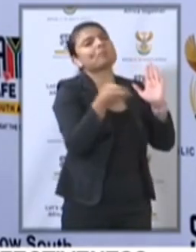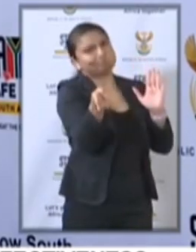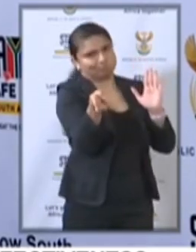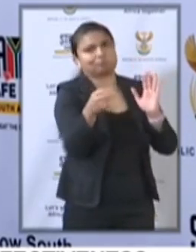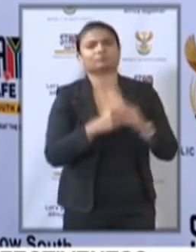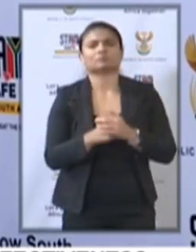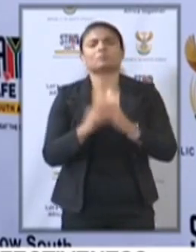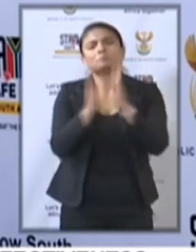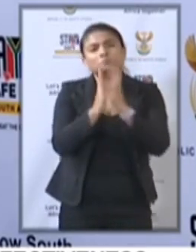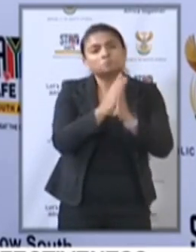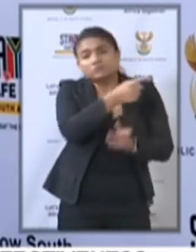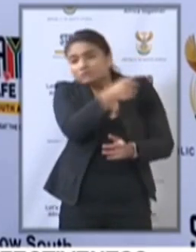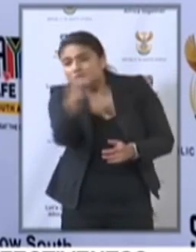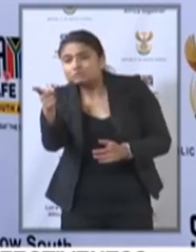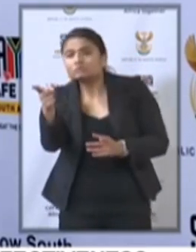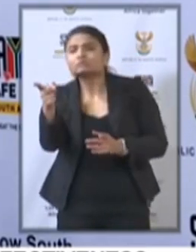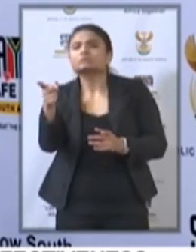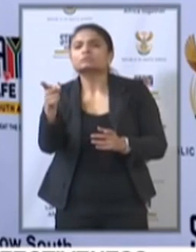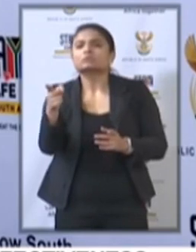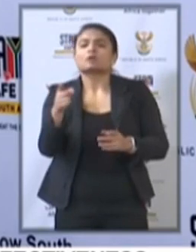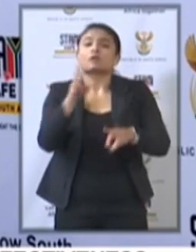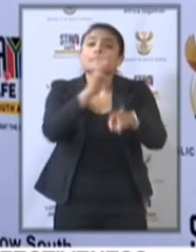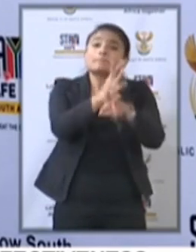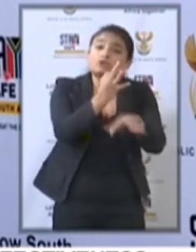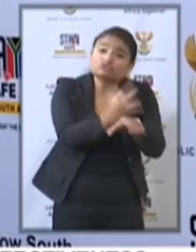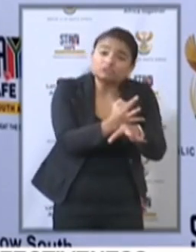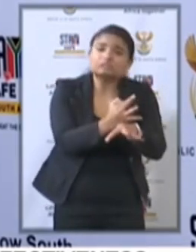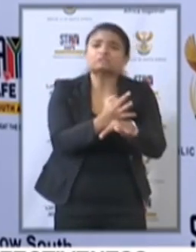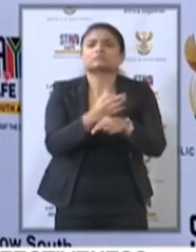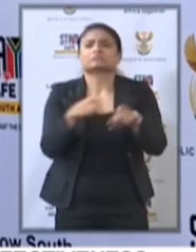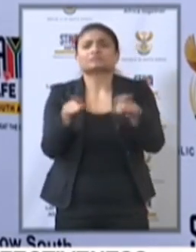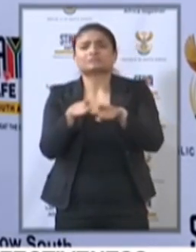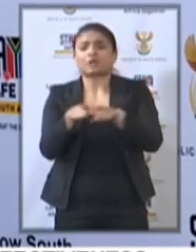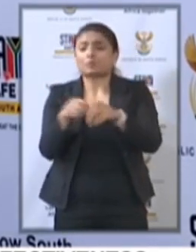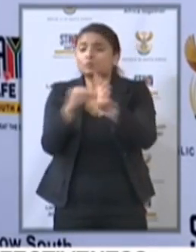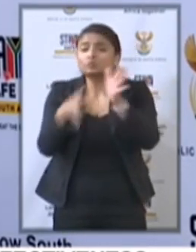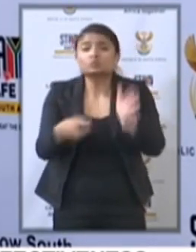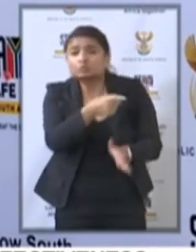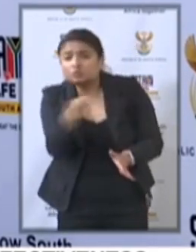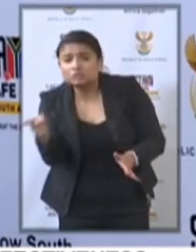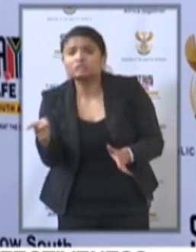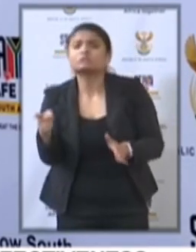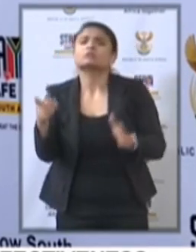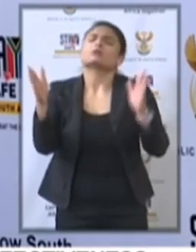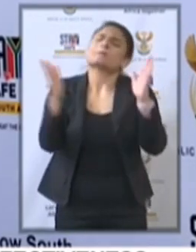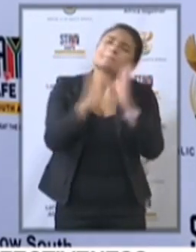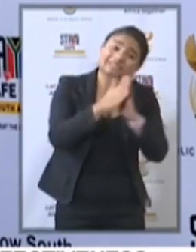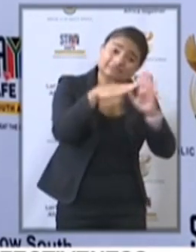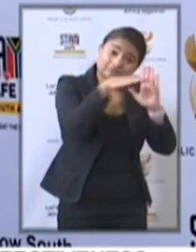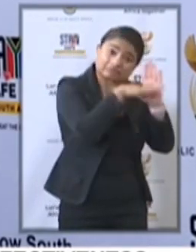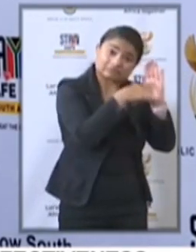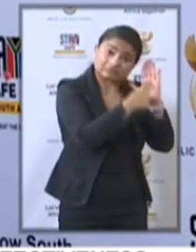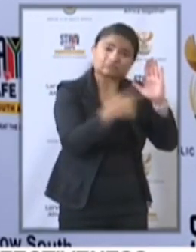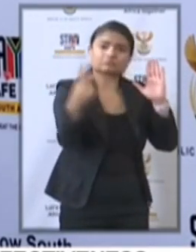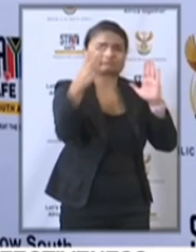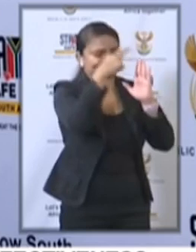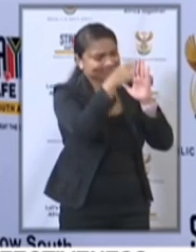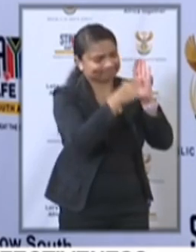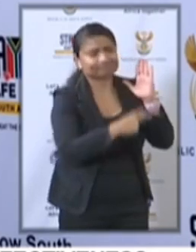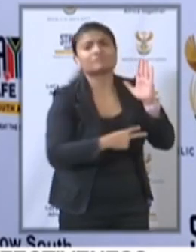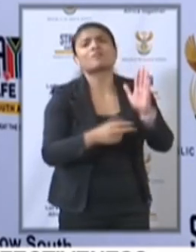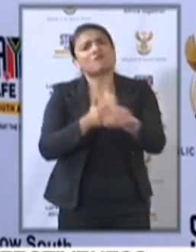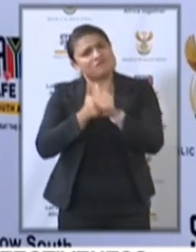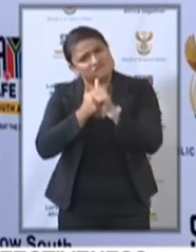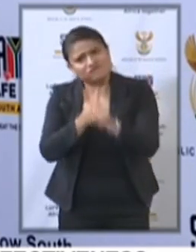urge parents and the students to observe these directives. It's only those